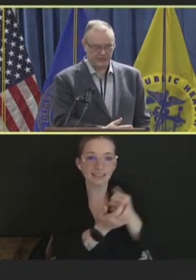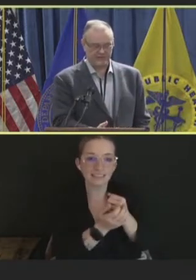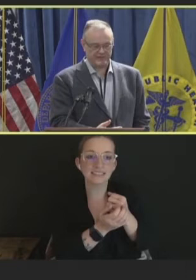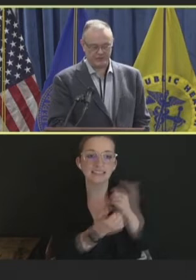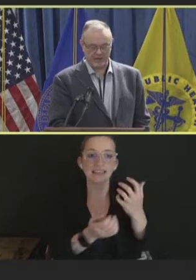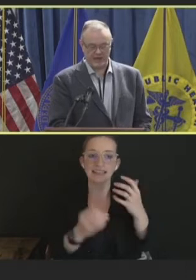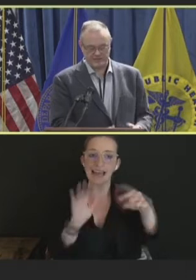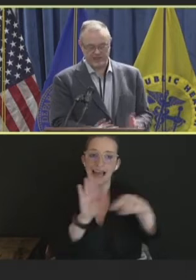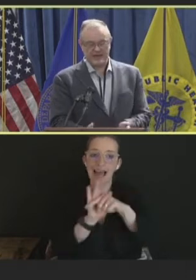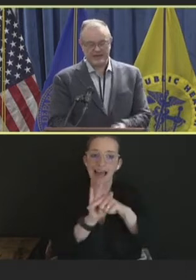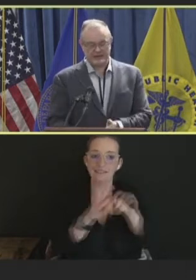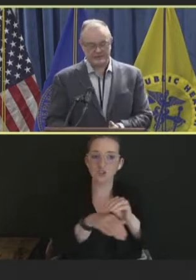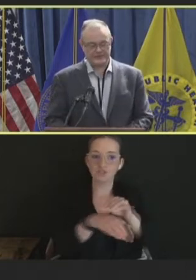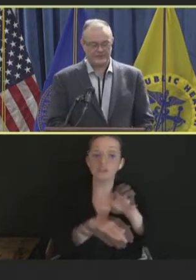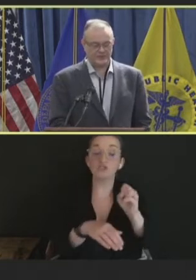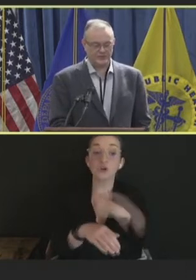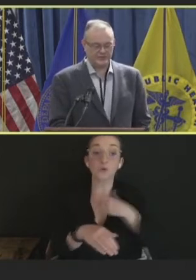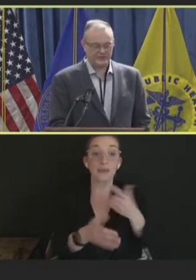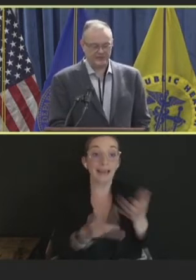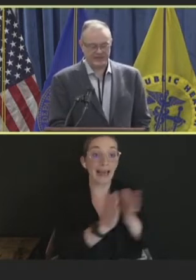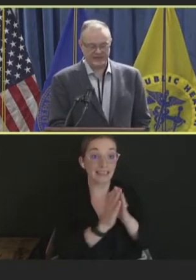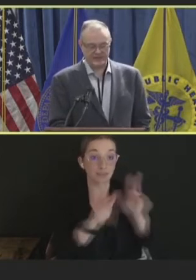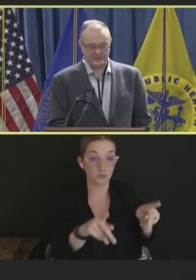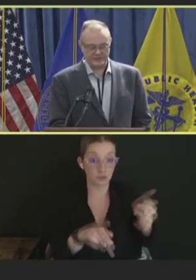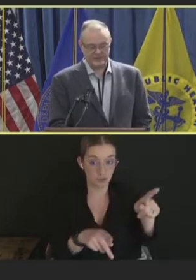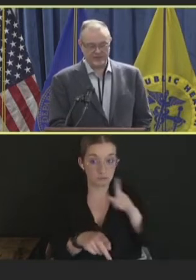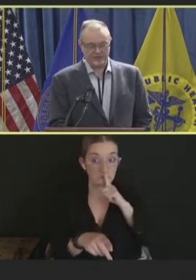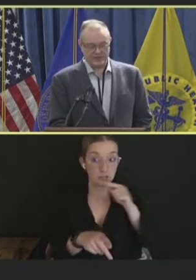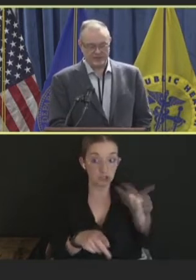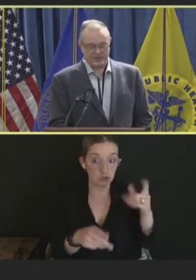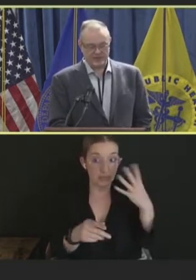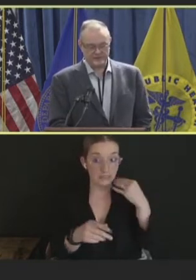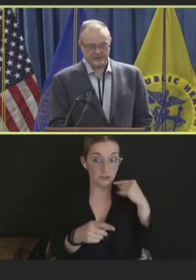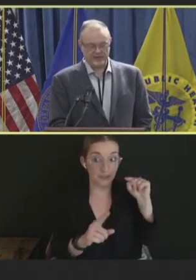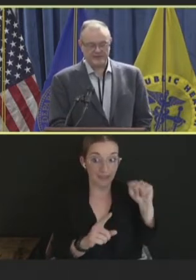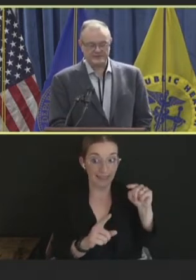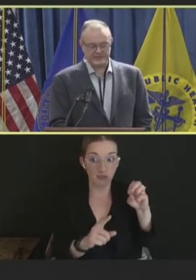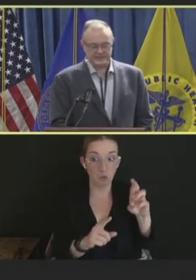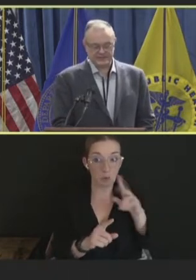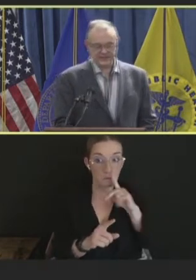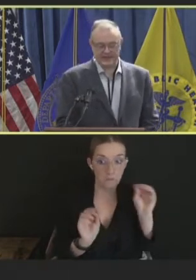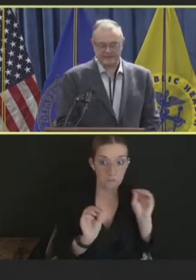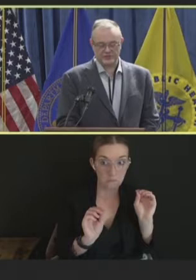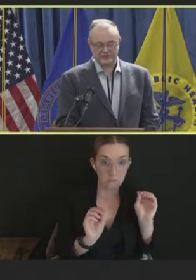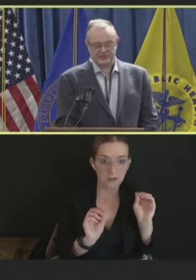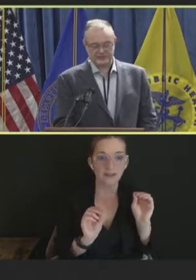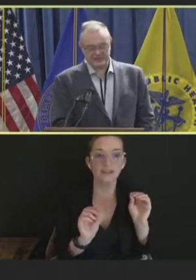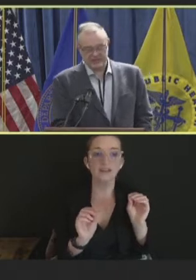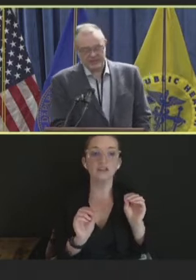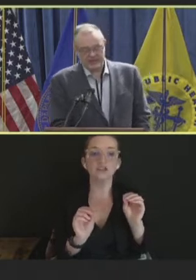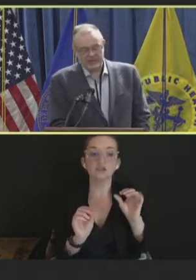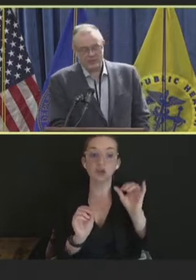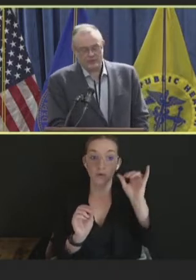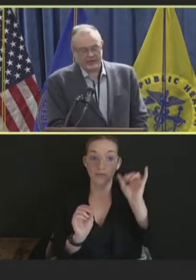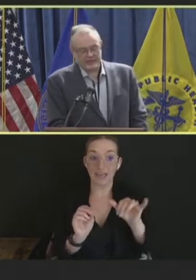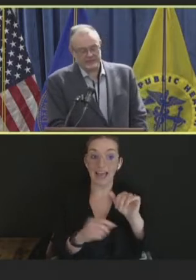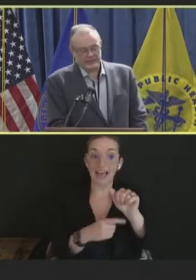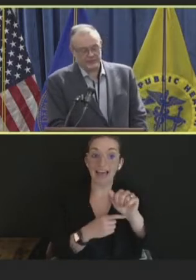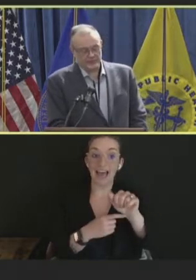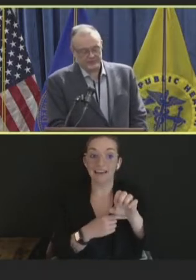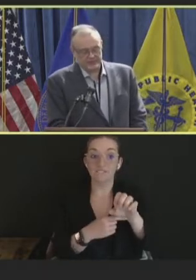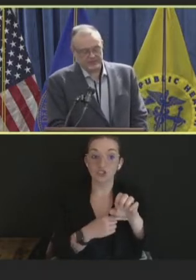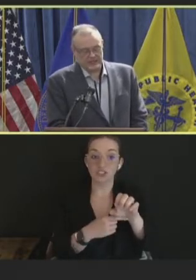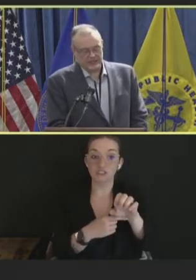did you have this or not? And then we say, did you have anything else? So the unsolicited adverse events that were related